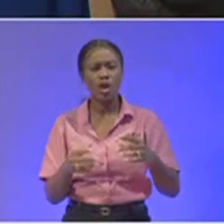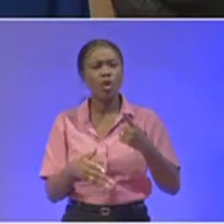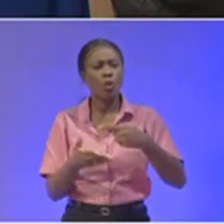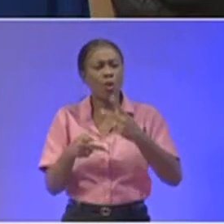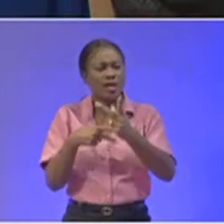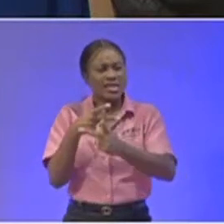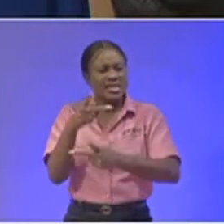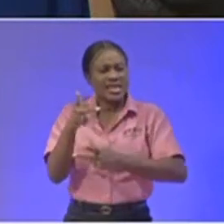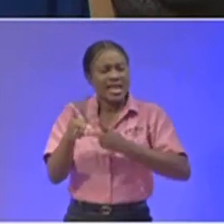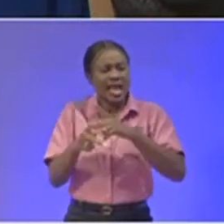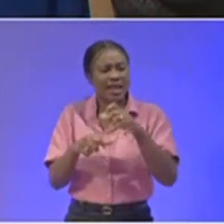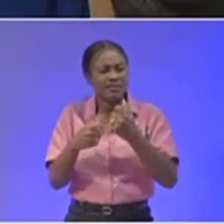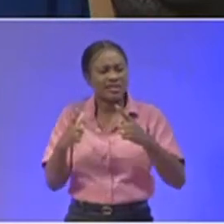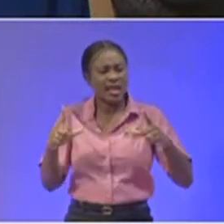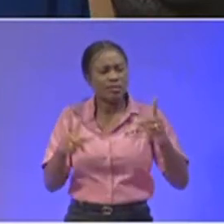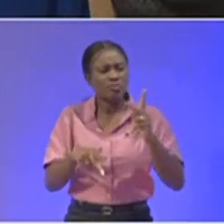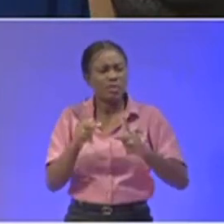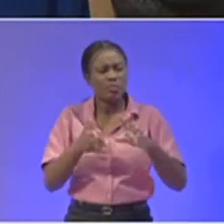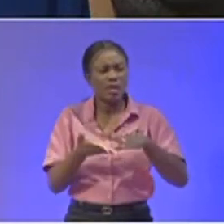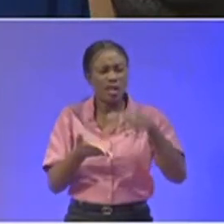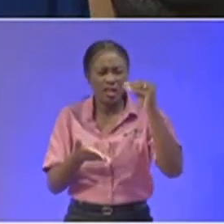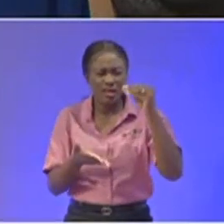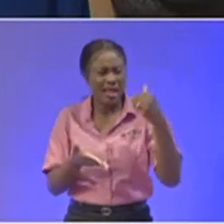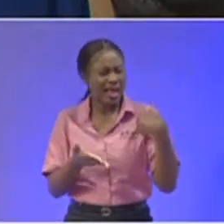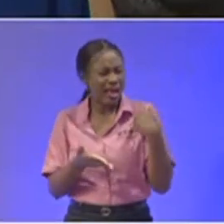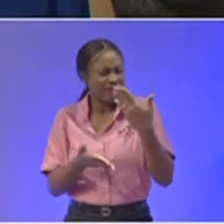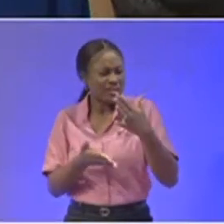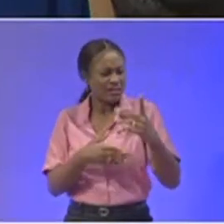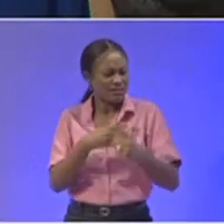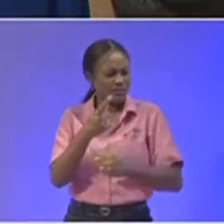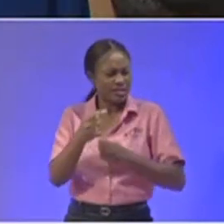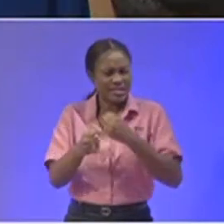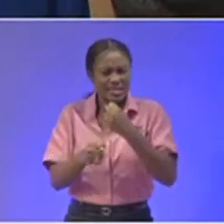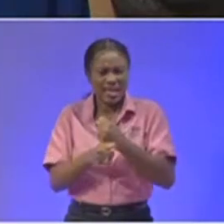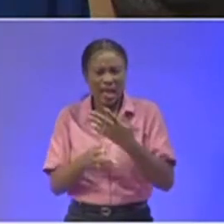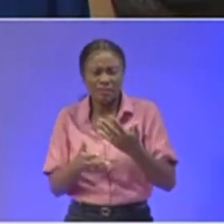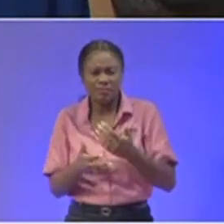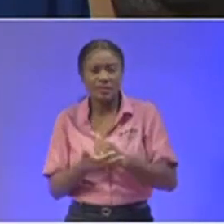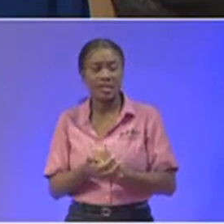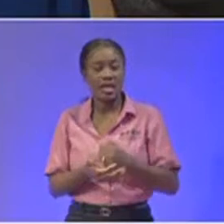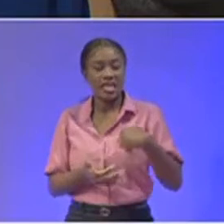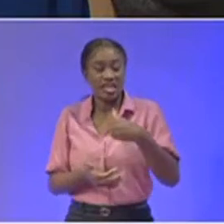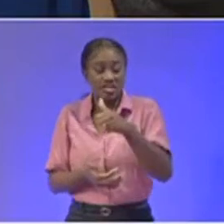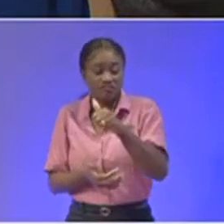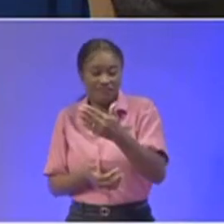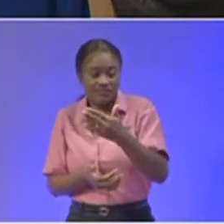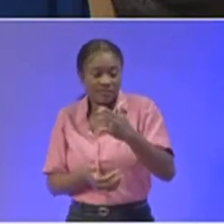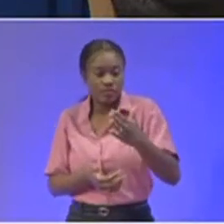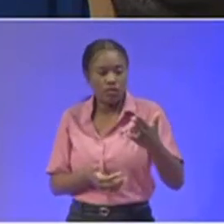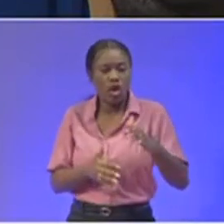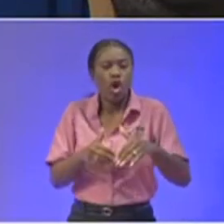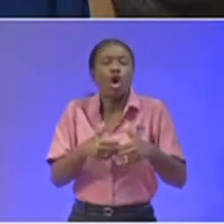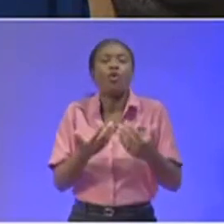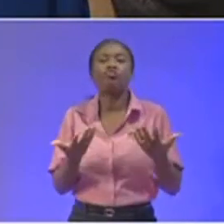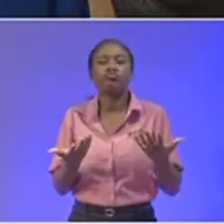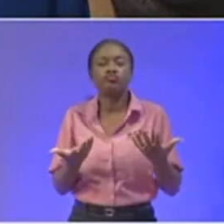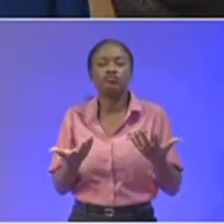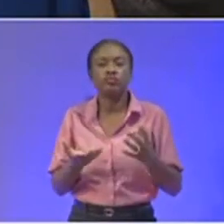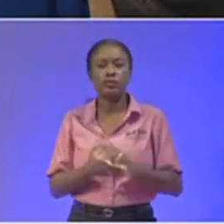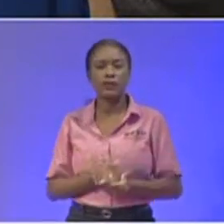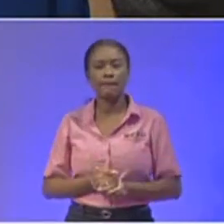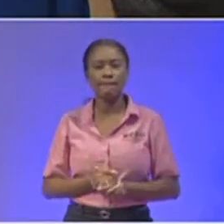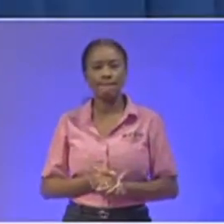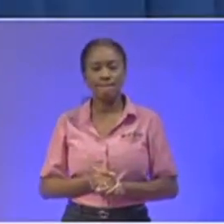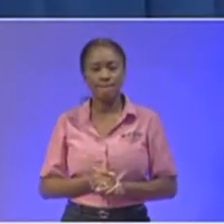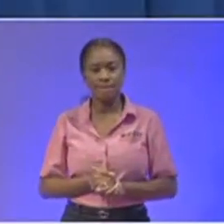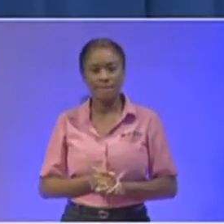sign language do people learn? Because there are different types, nuances, each with their own flavor. How do people do that? Well,